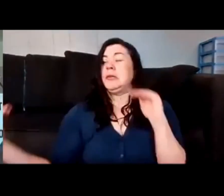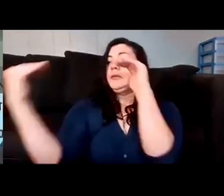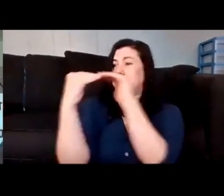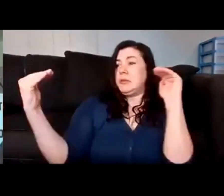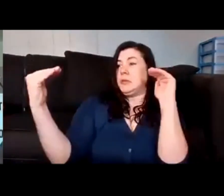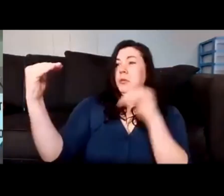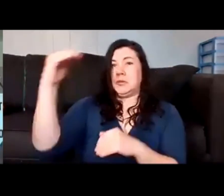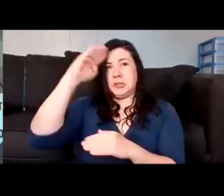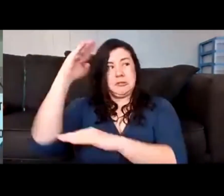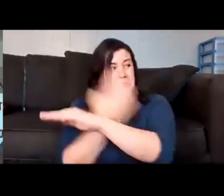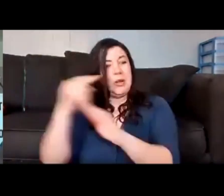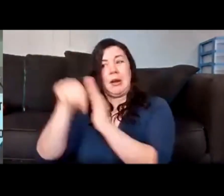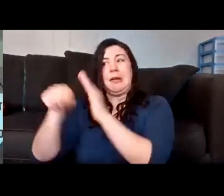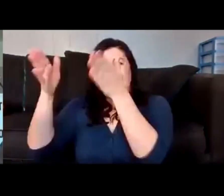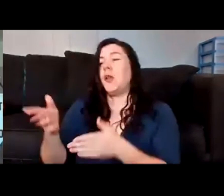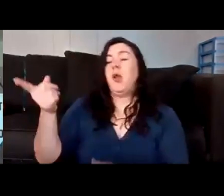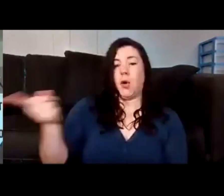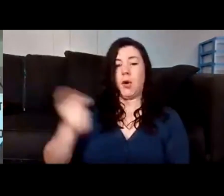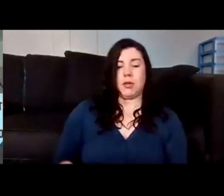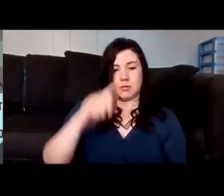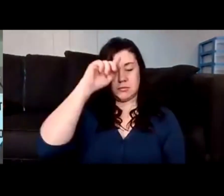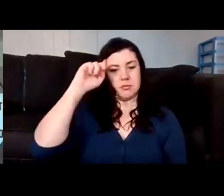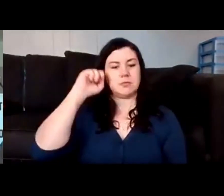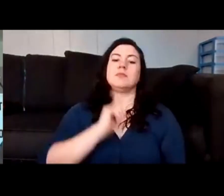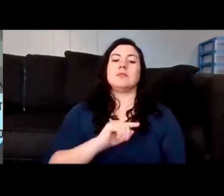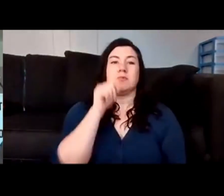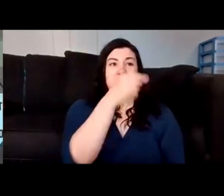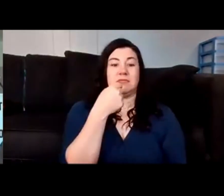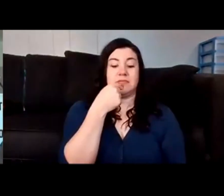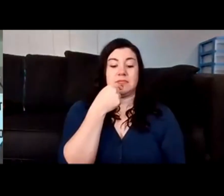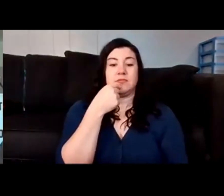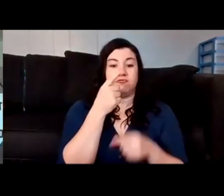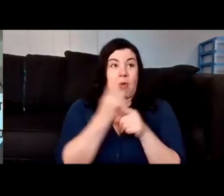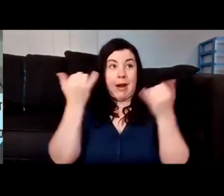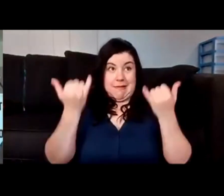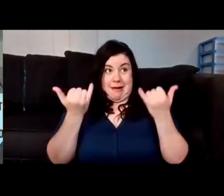she highlighted how we are living on the edge,